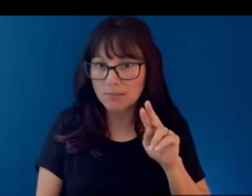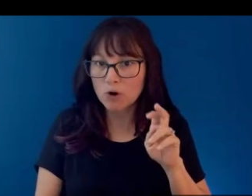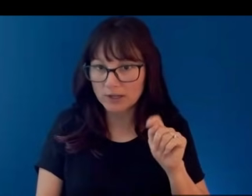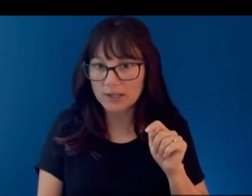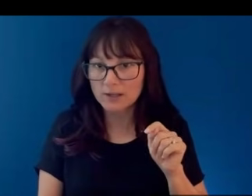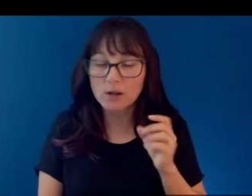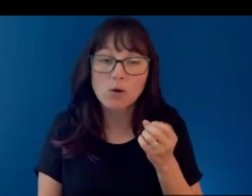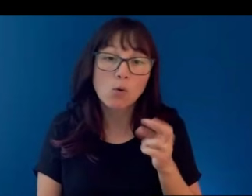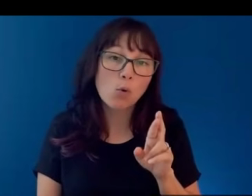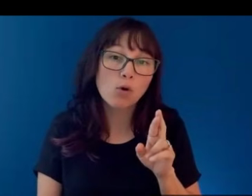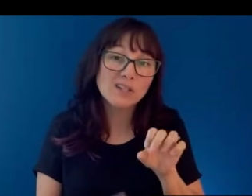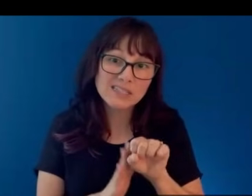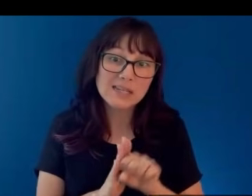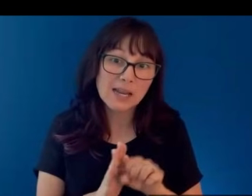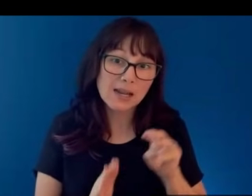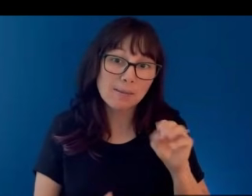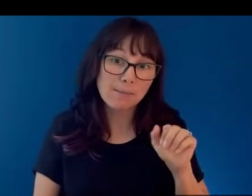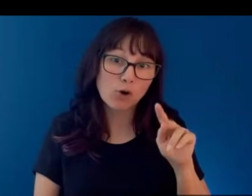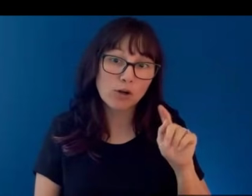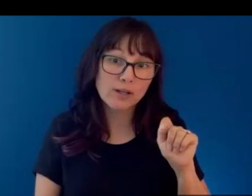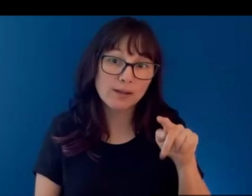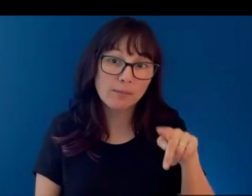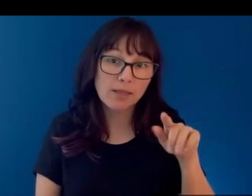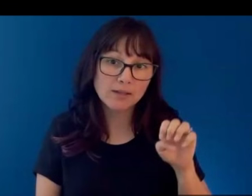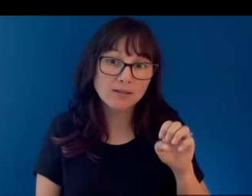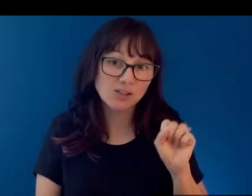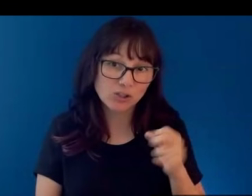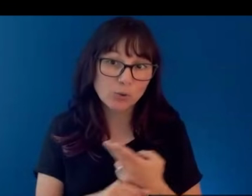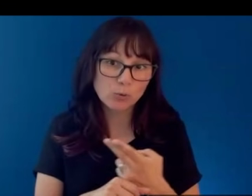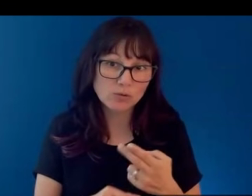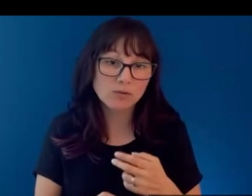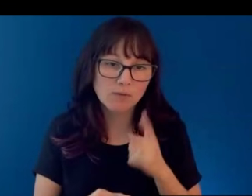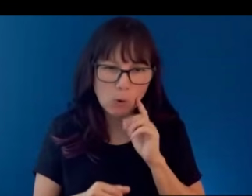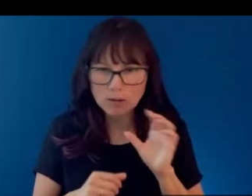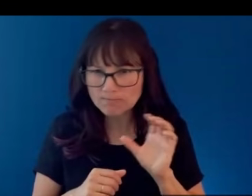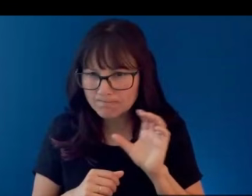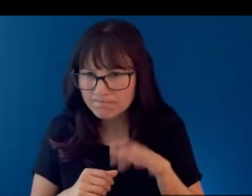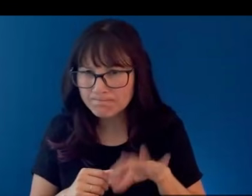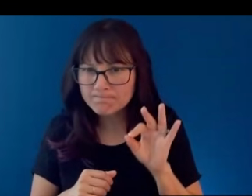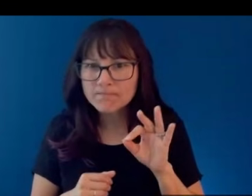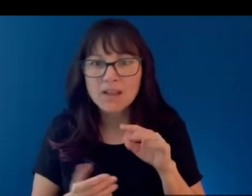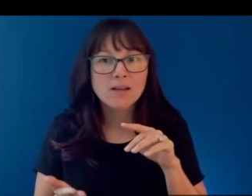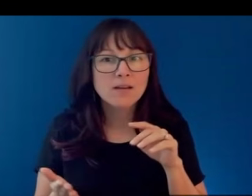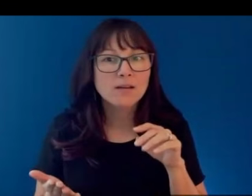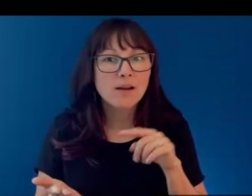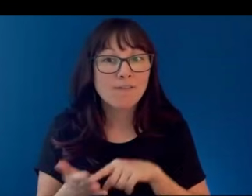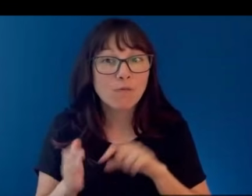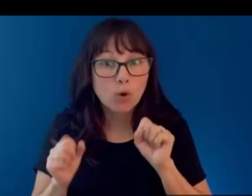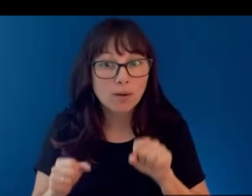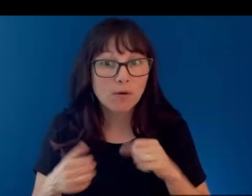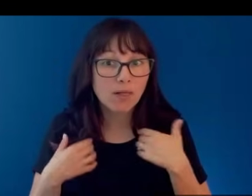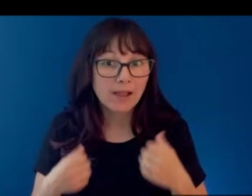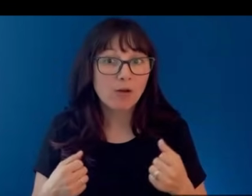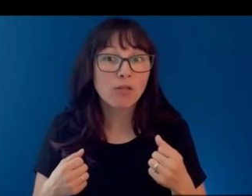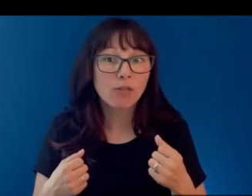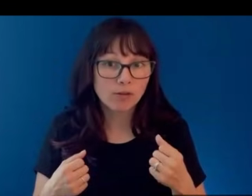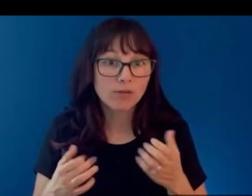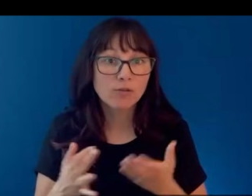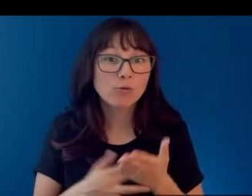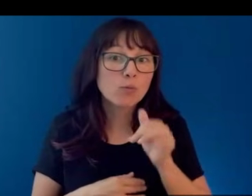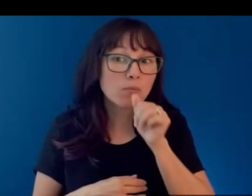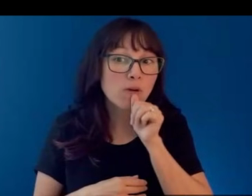or your state marketplace to find affordable health coverage through